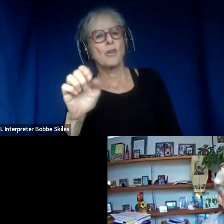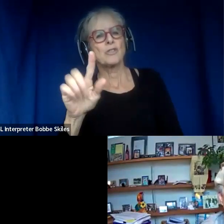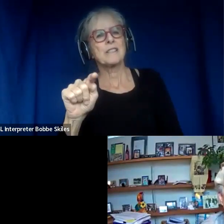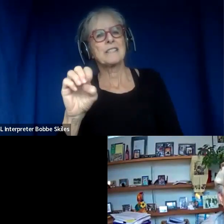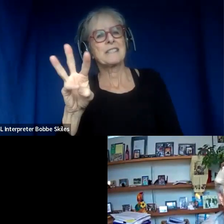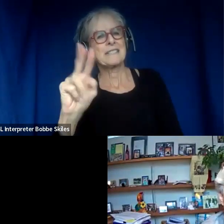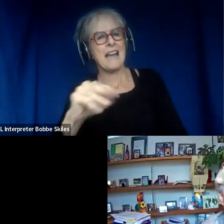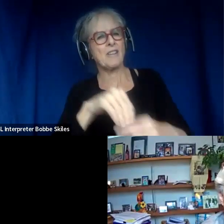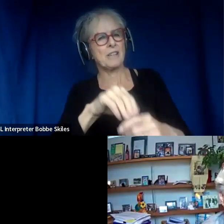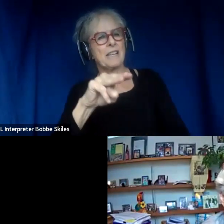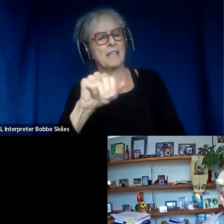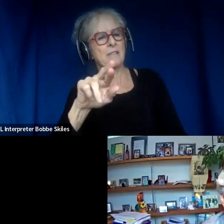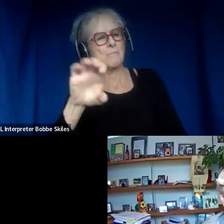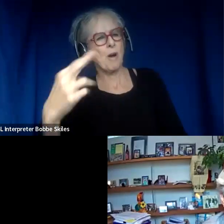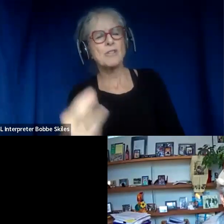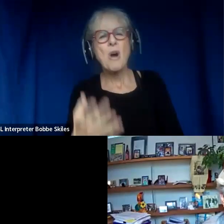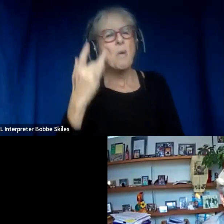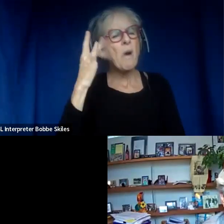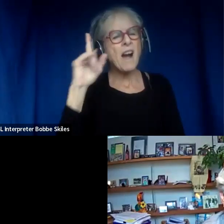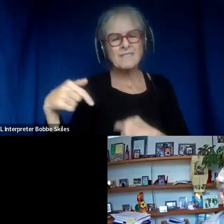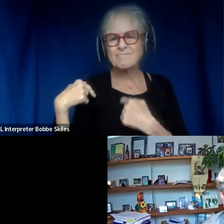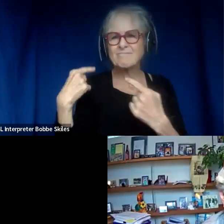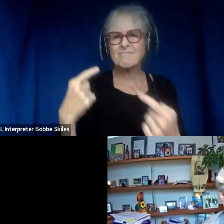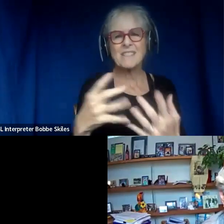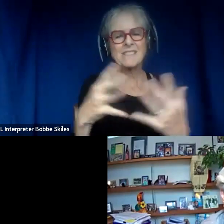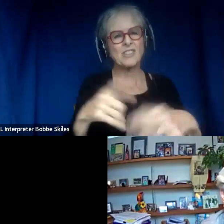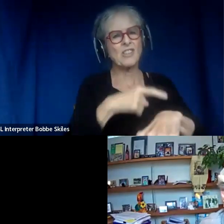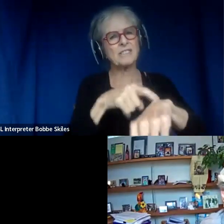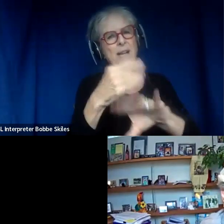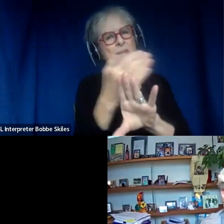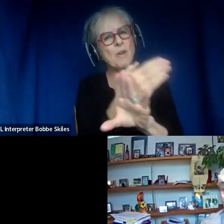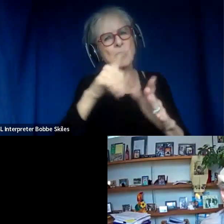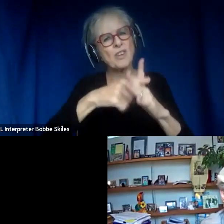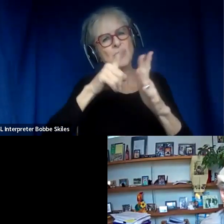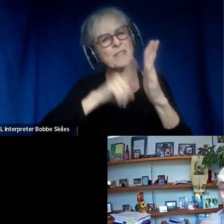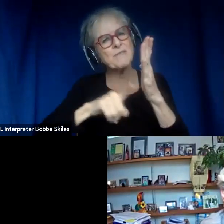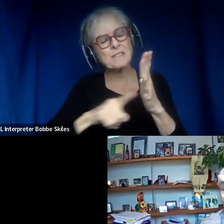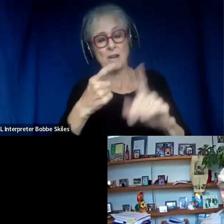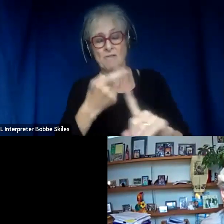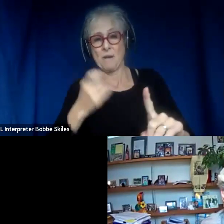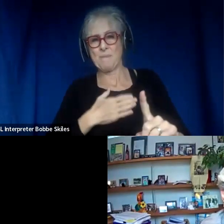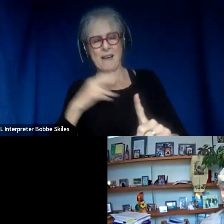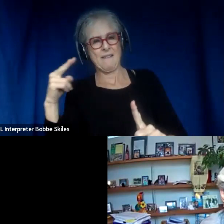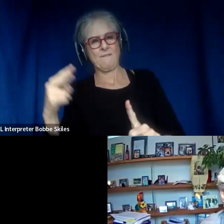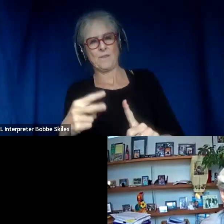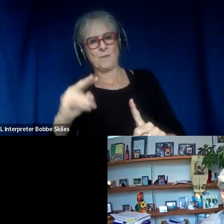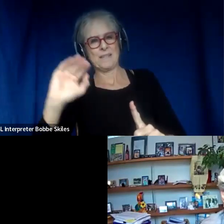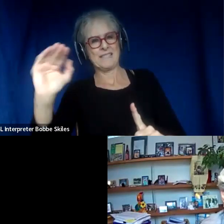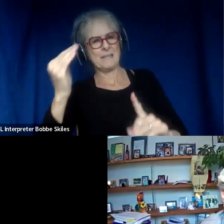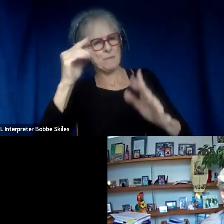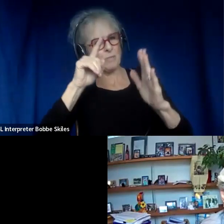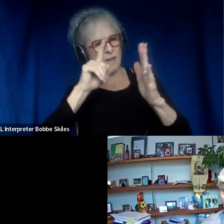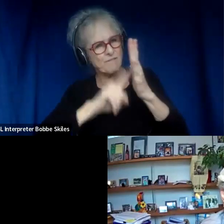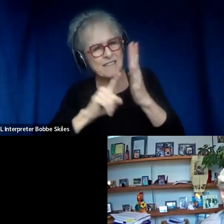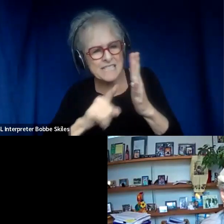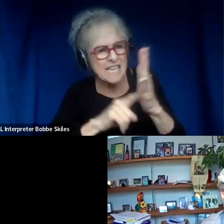What has taken us so long to get to this point, to even investigate? I mean, from my perspective, what that's all about is investigating, right? And